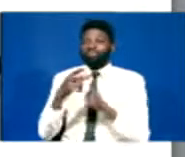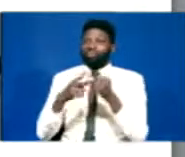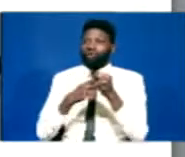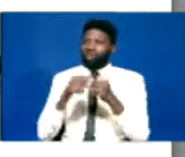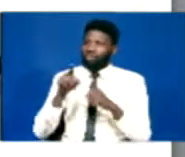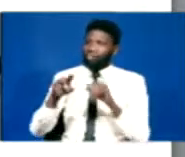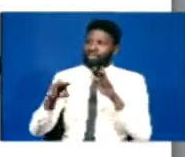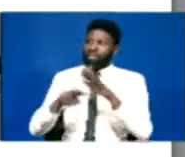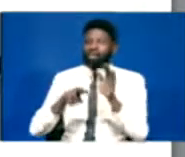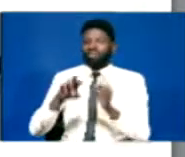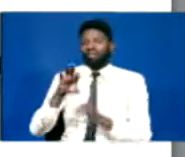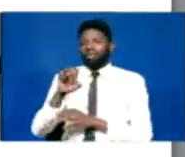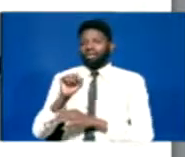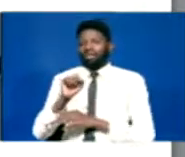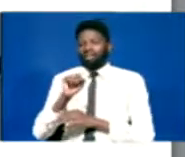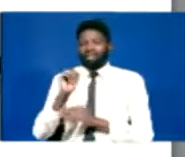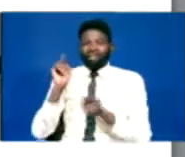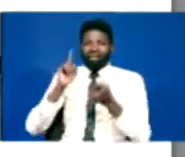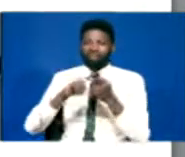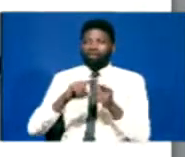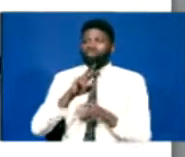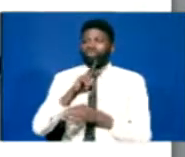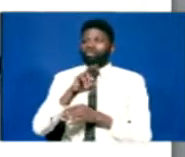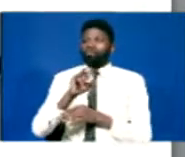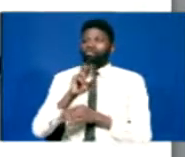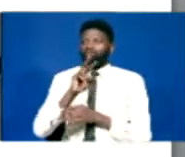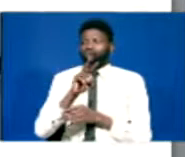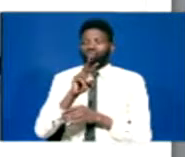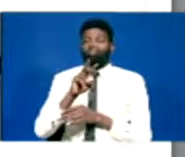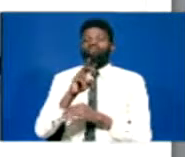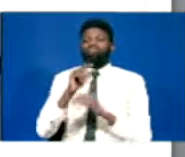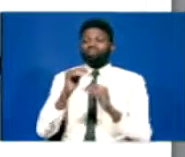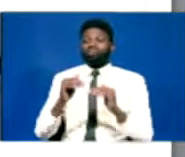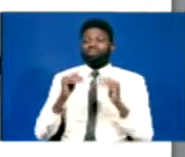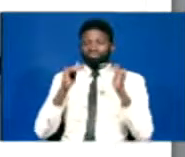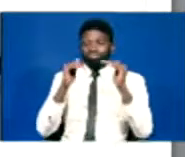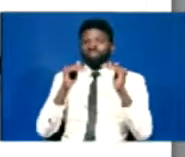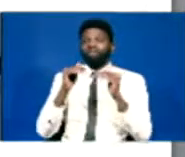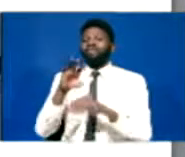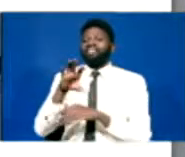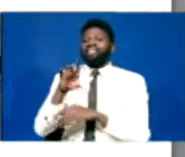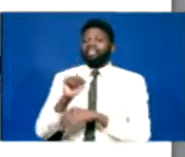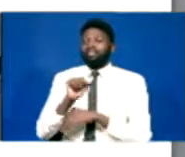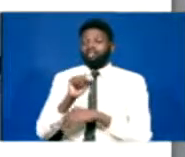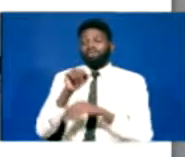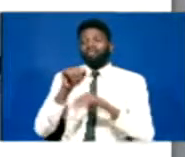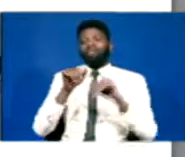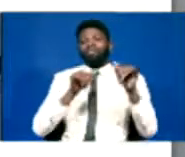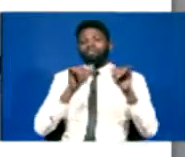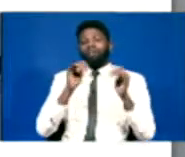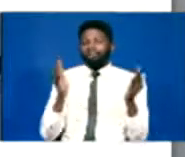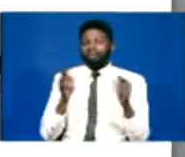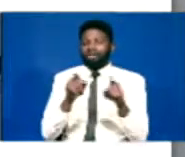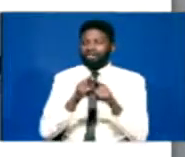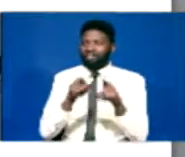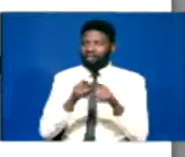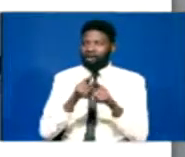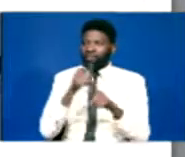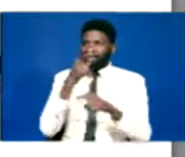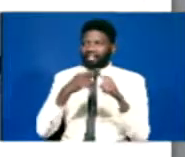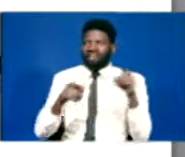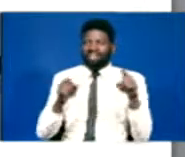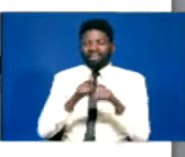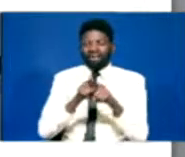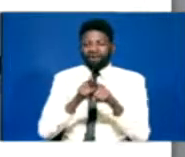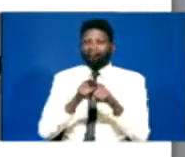2002, when he was moved to the Ministry of Foreign Affairs. And the same year, he was able to retain his seat when he